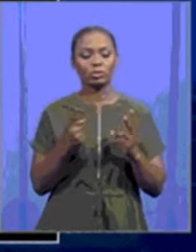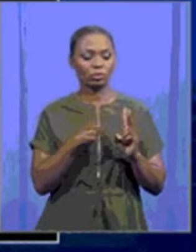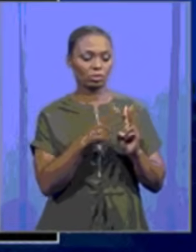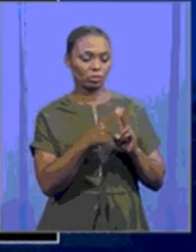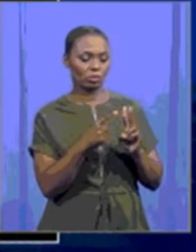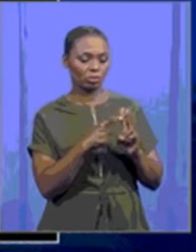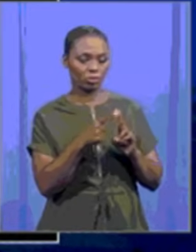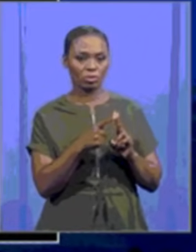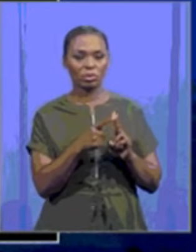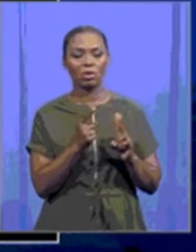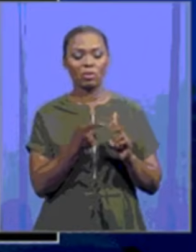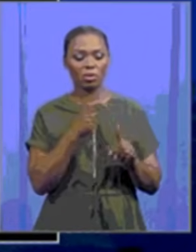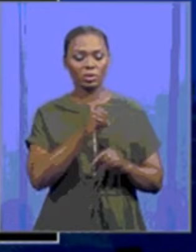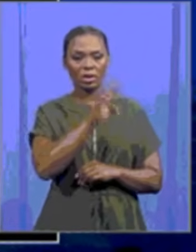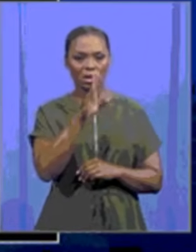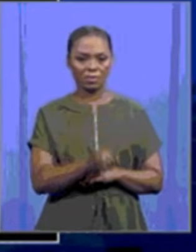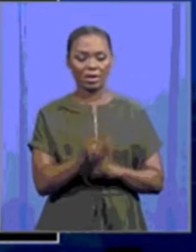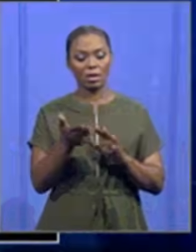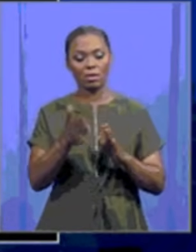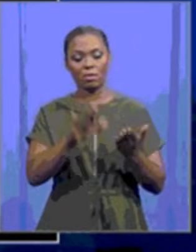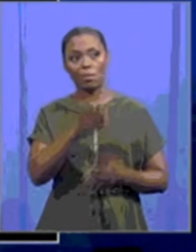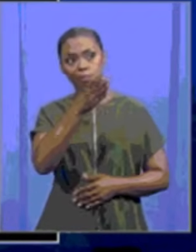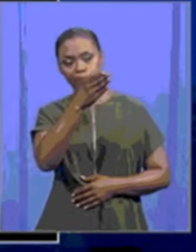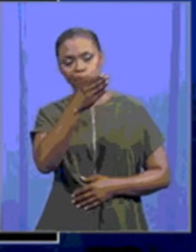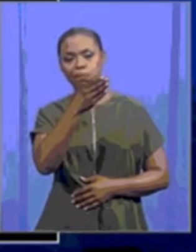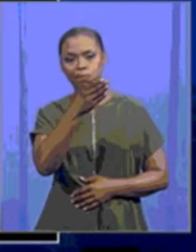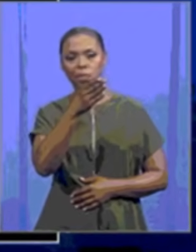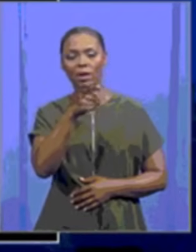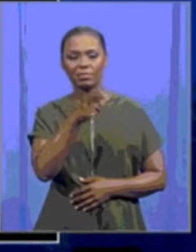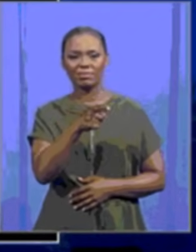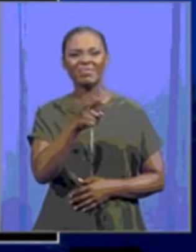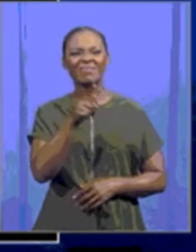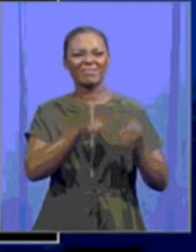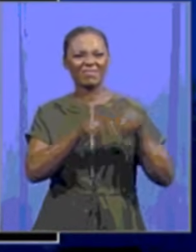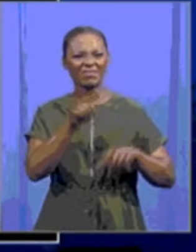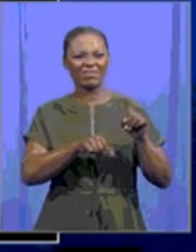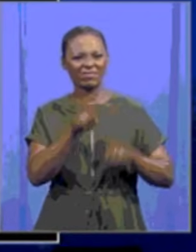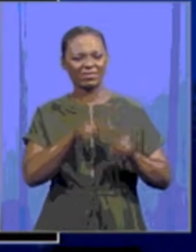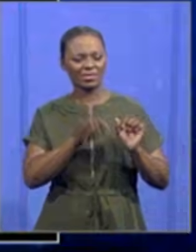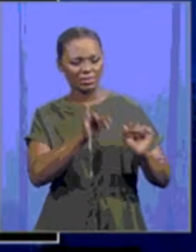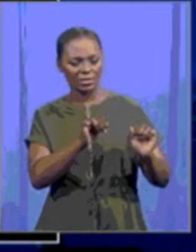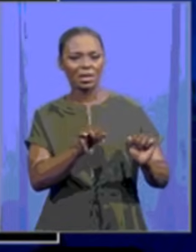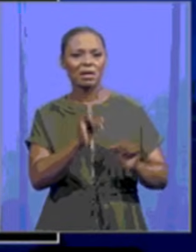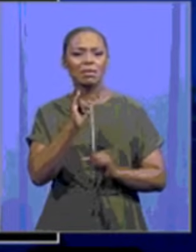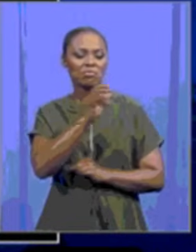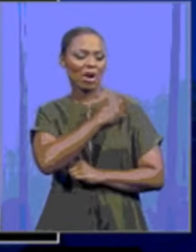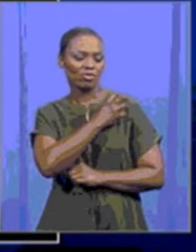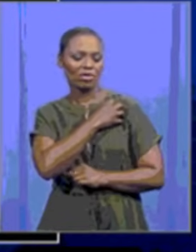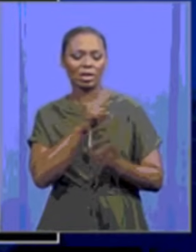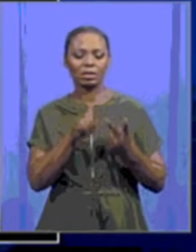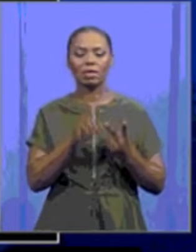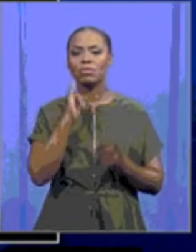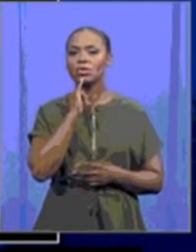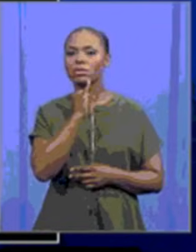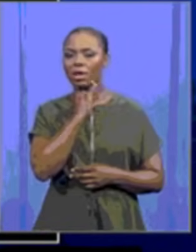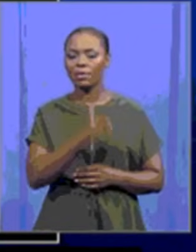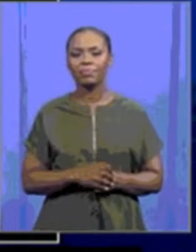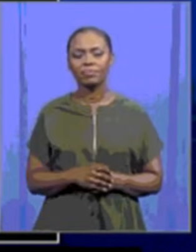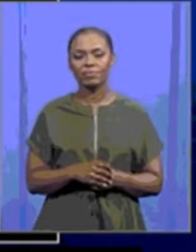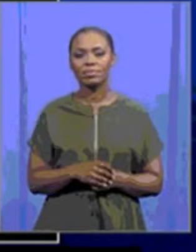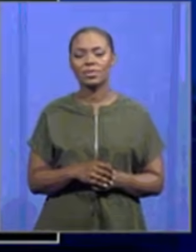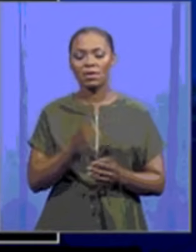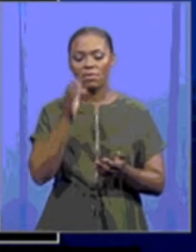died in this ongoing conflict between Palestine and Israel. The verification process